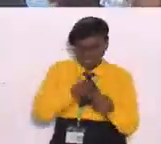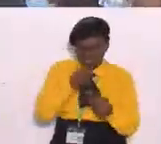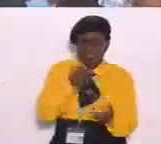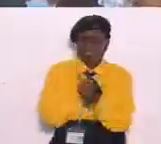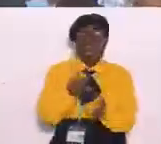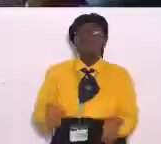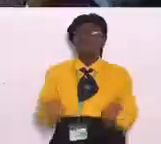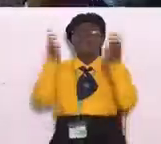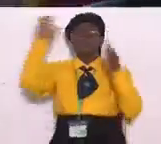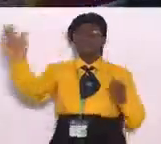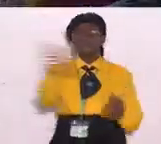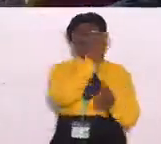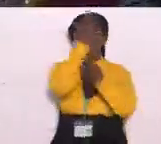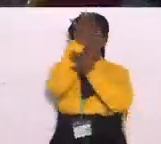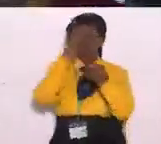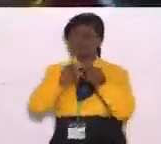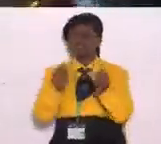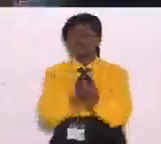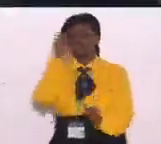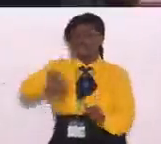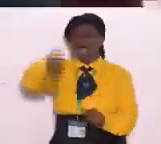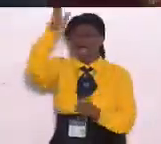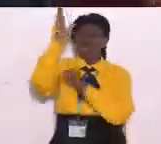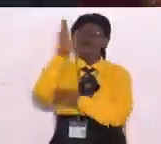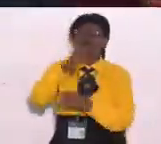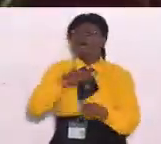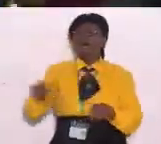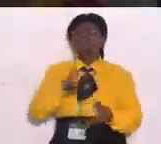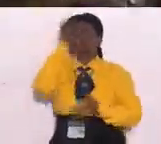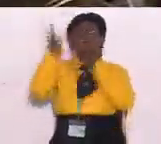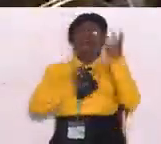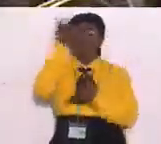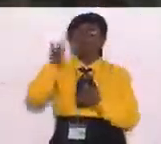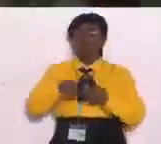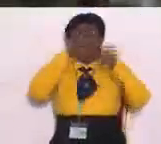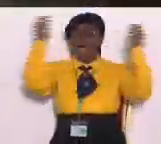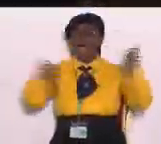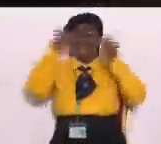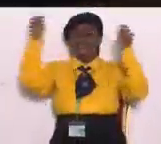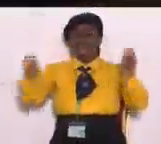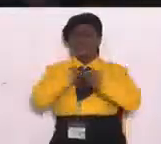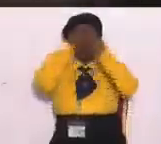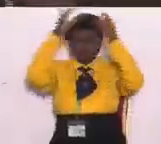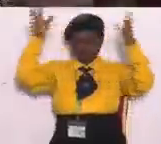Raise your hand to the Most High God and shout hallelujah to him.